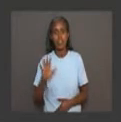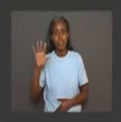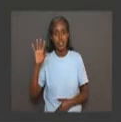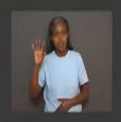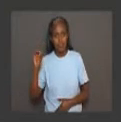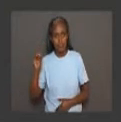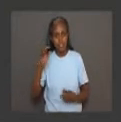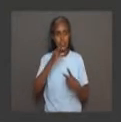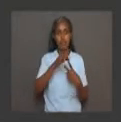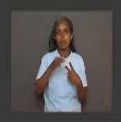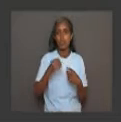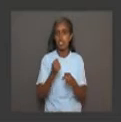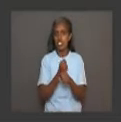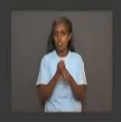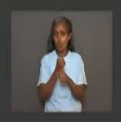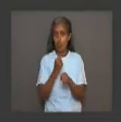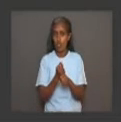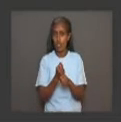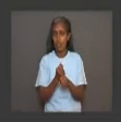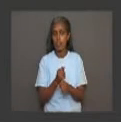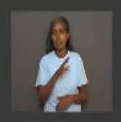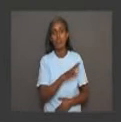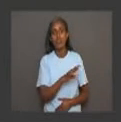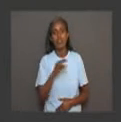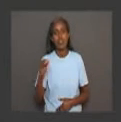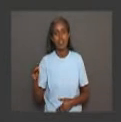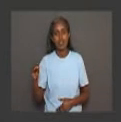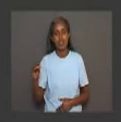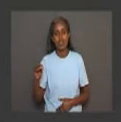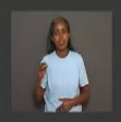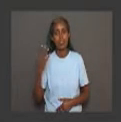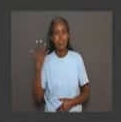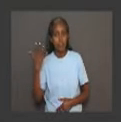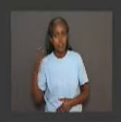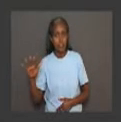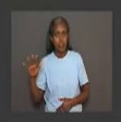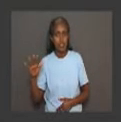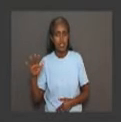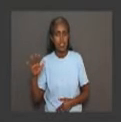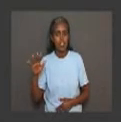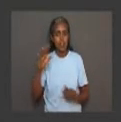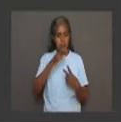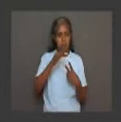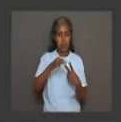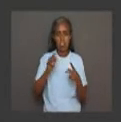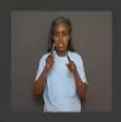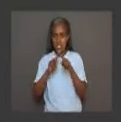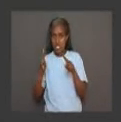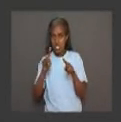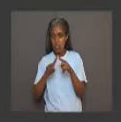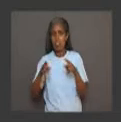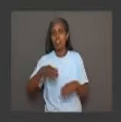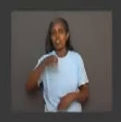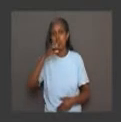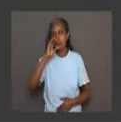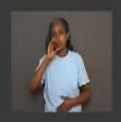50 prefer coffee, and 15 prefer a different